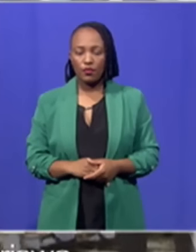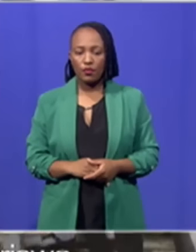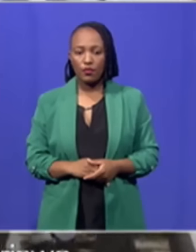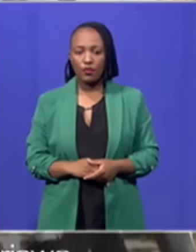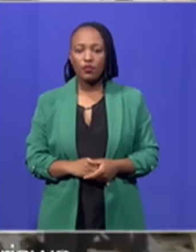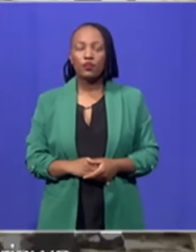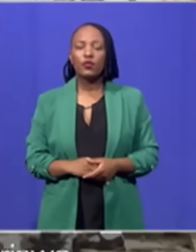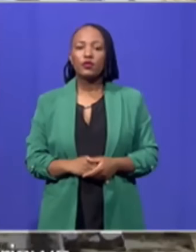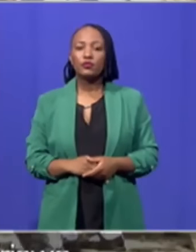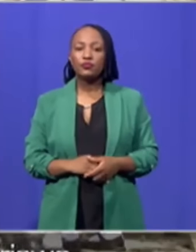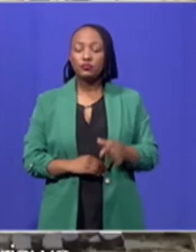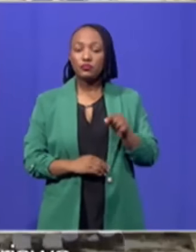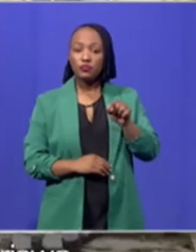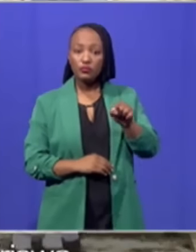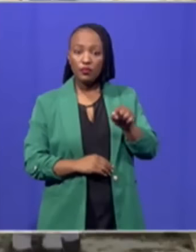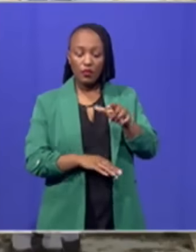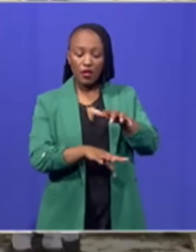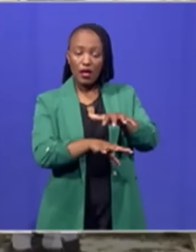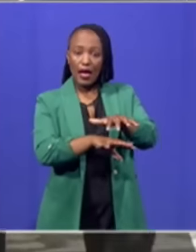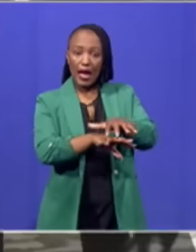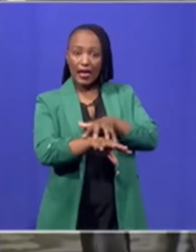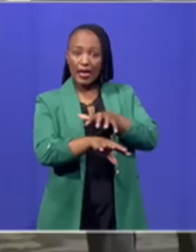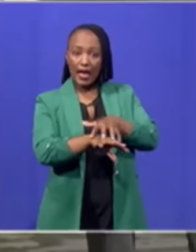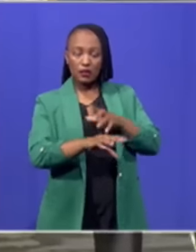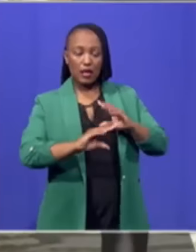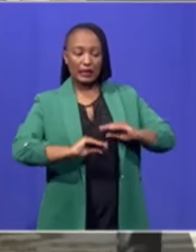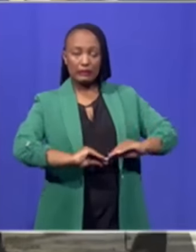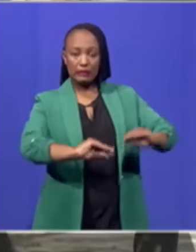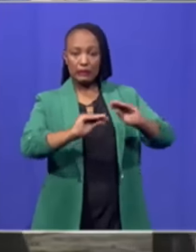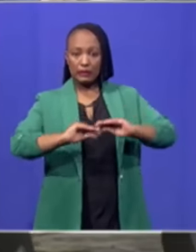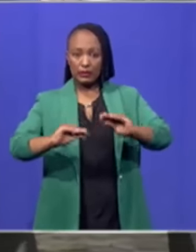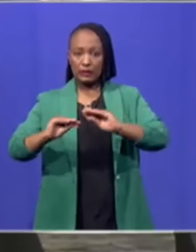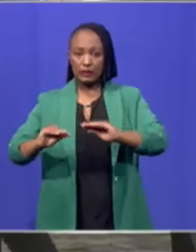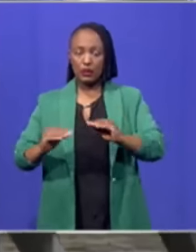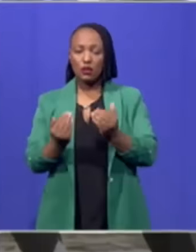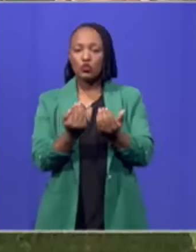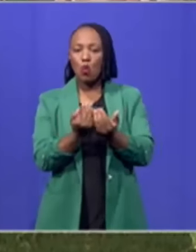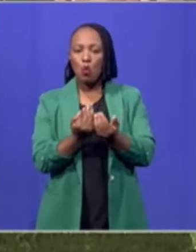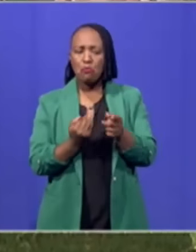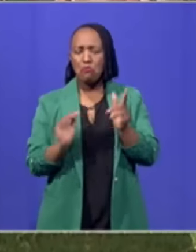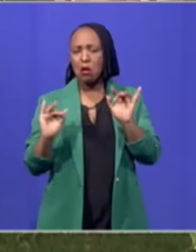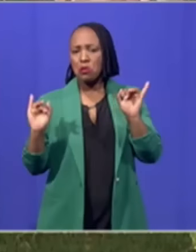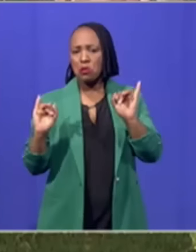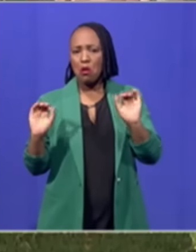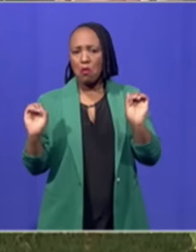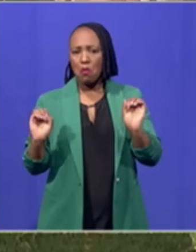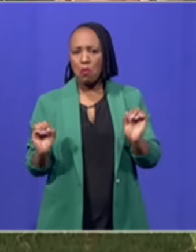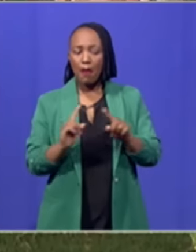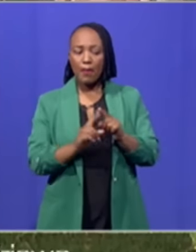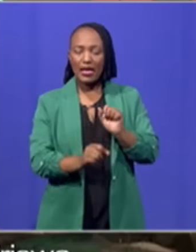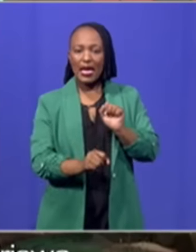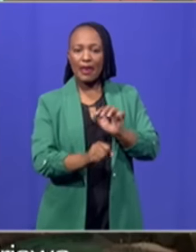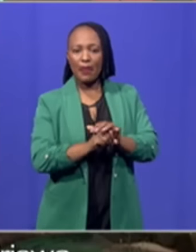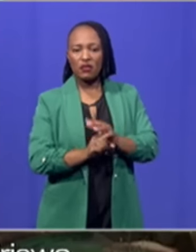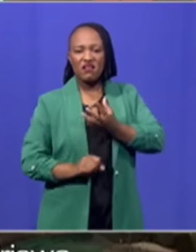Temothuo jaaka serutwa ga e tsewe tsia mo dikolong. Se le mororo ena le seabe mo ikonoming le tshomarelo ya